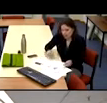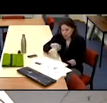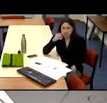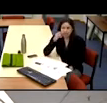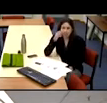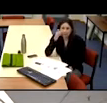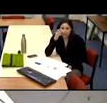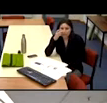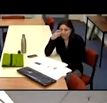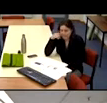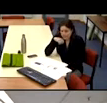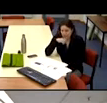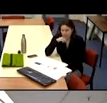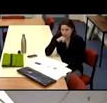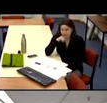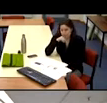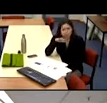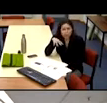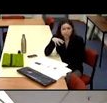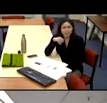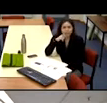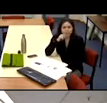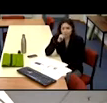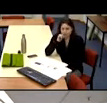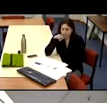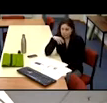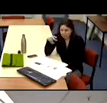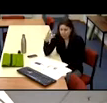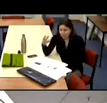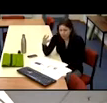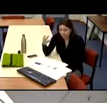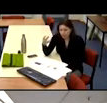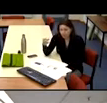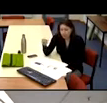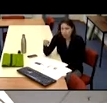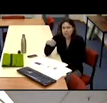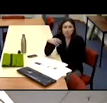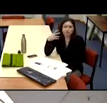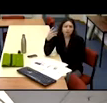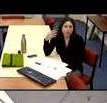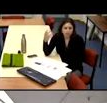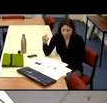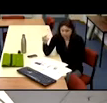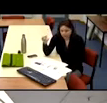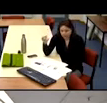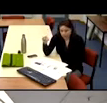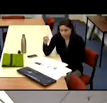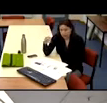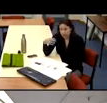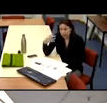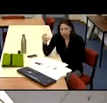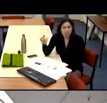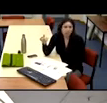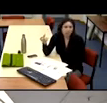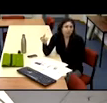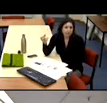So the ARC have run three campaigns or projects to help to redefine that word refugee, which includes a photo exhibition,